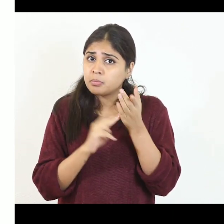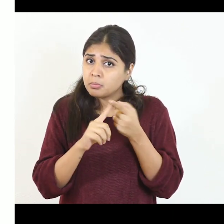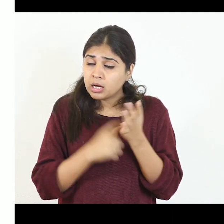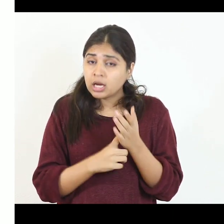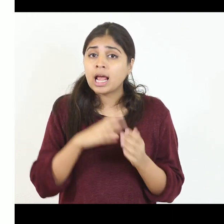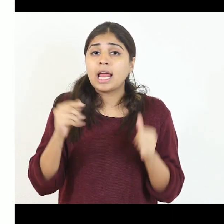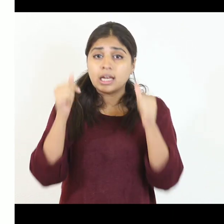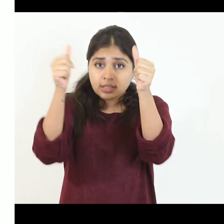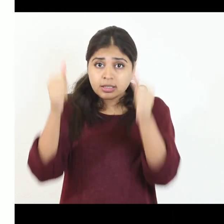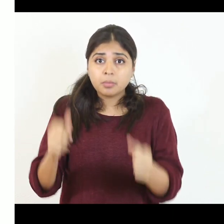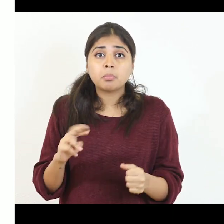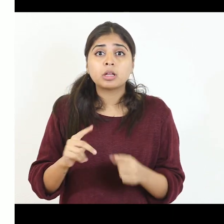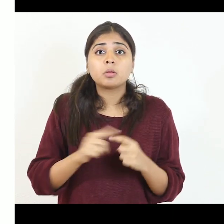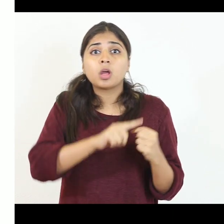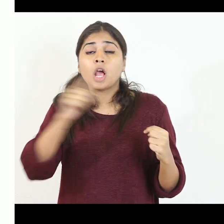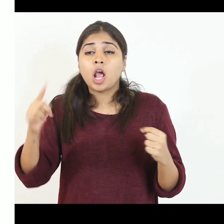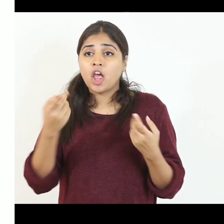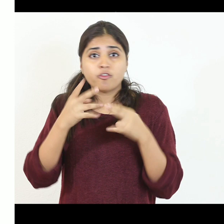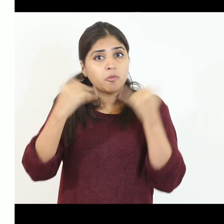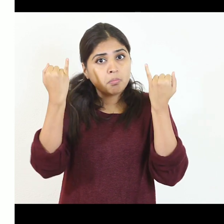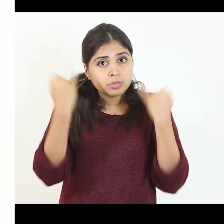disruption.